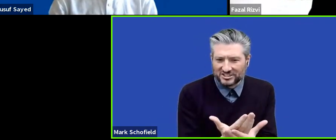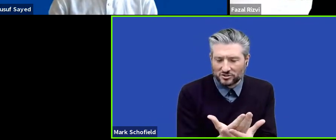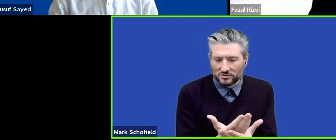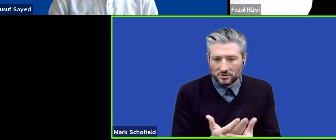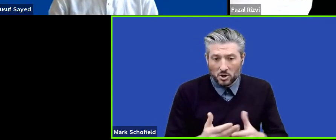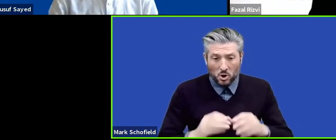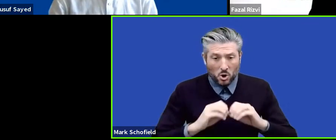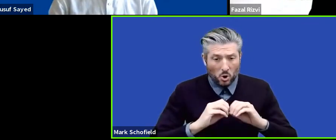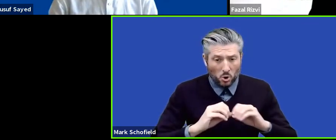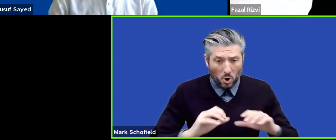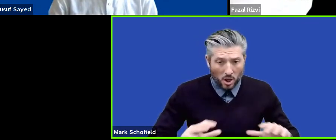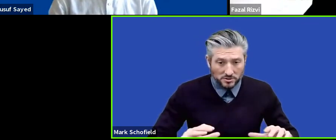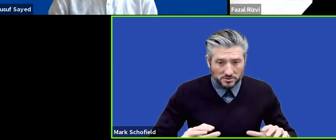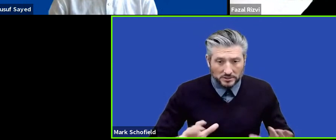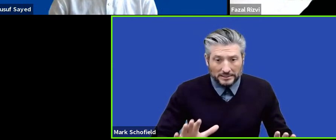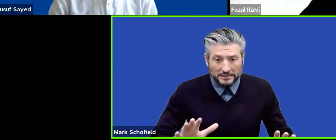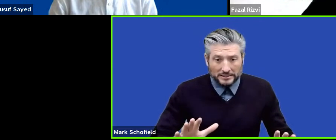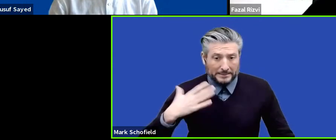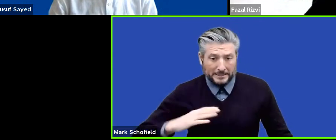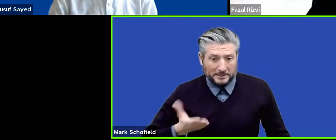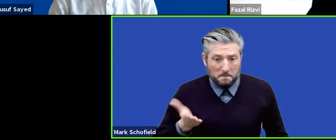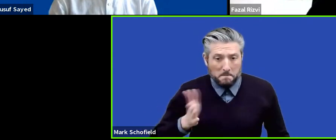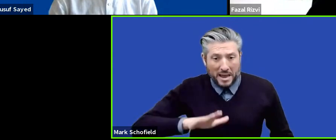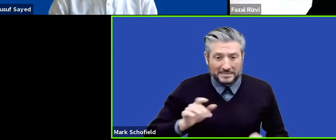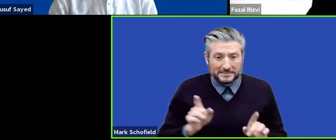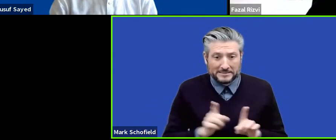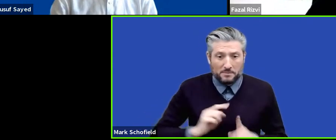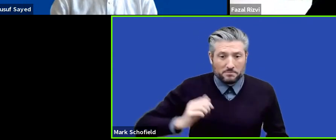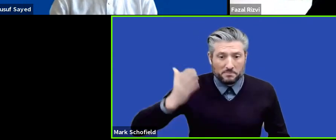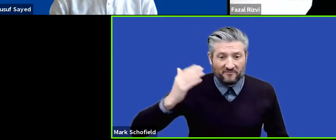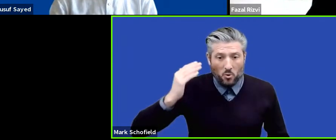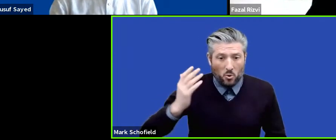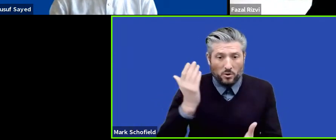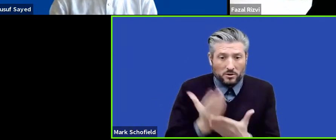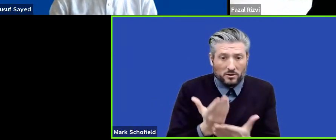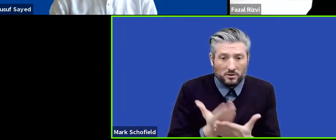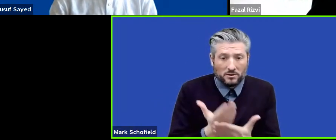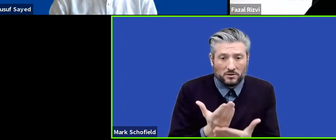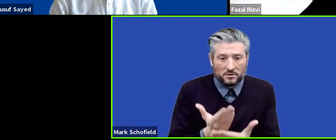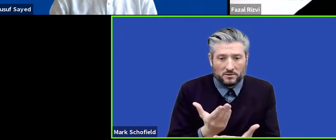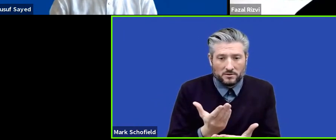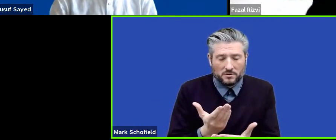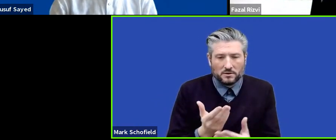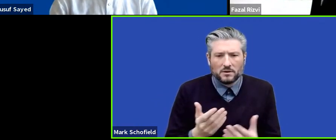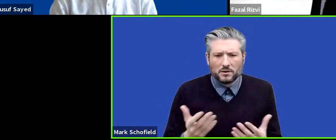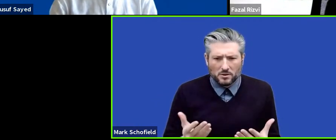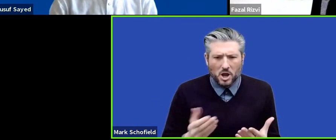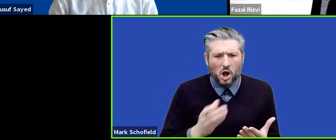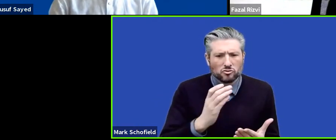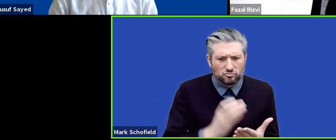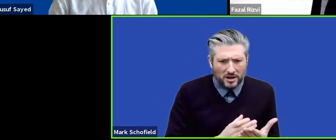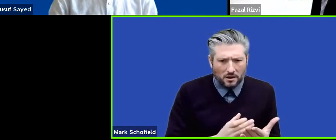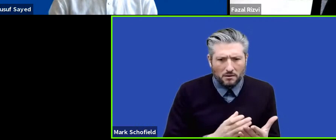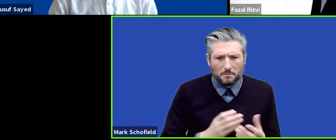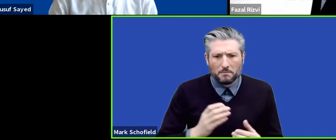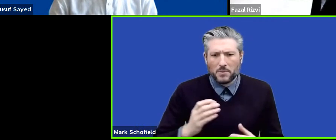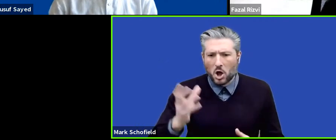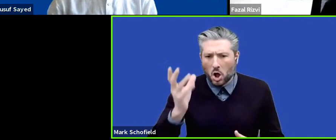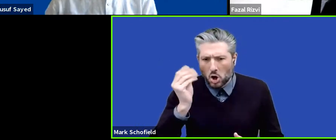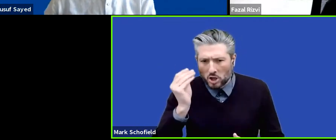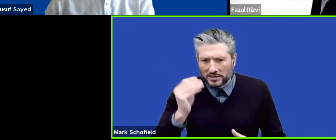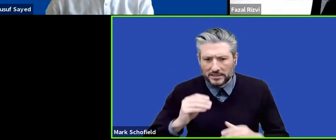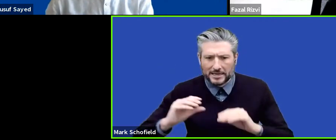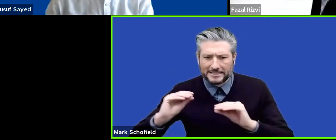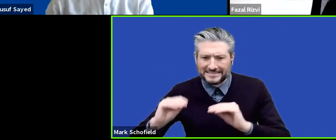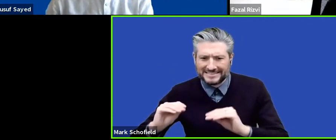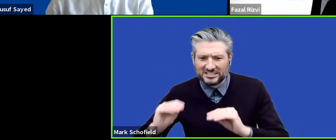before. In other words, what does a content-centric notion of curriculum and learning and teaching tell us? Does it, and how